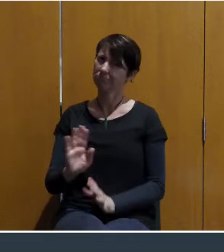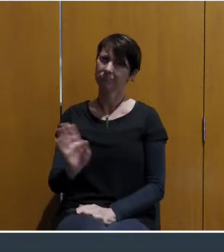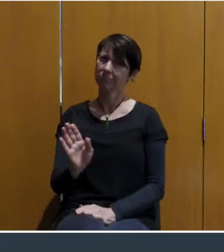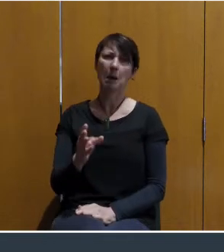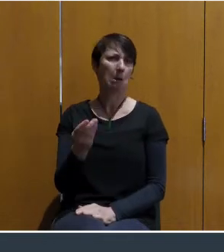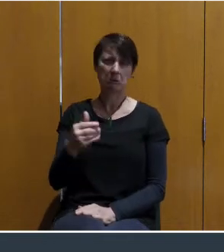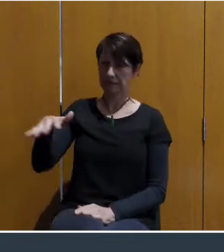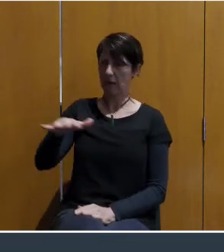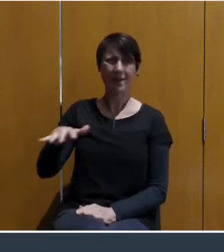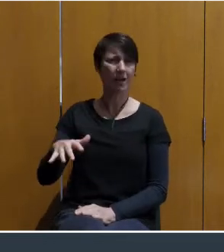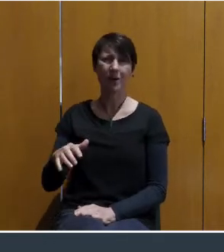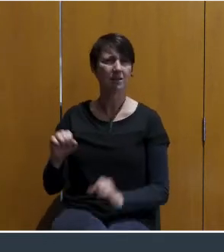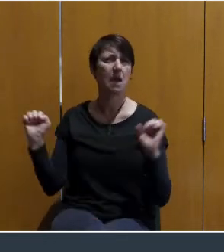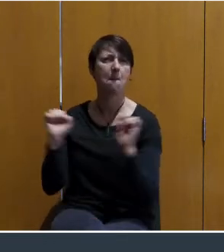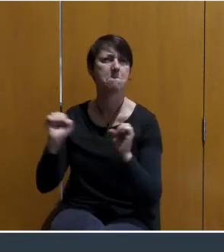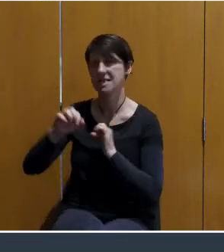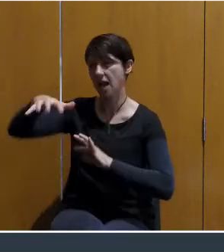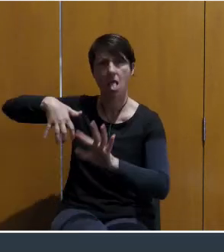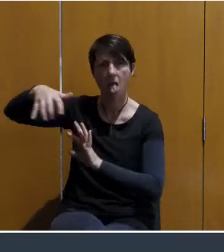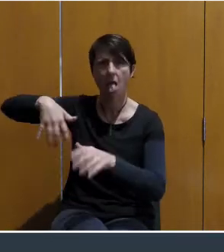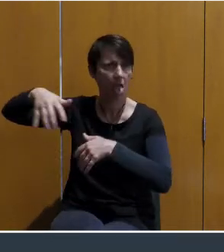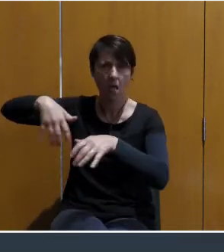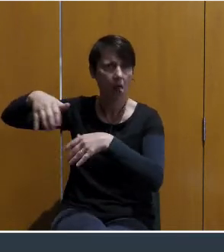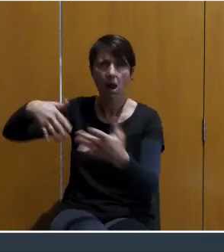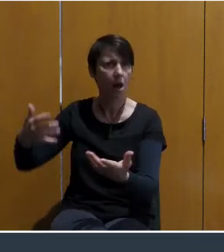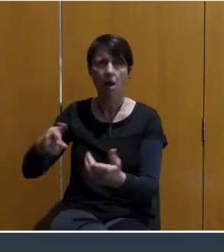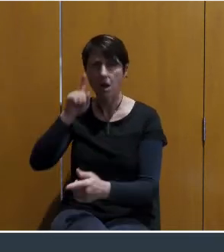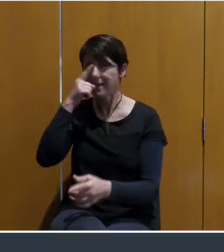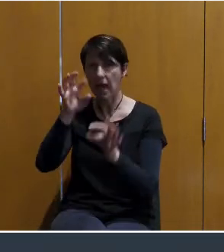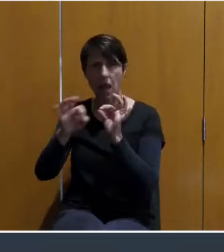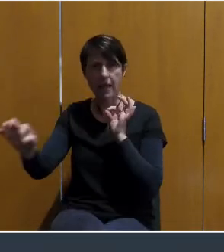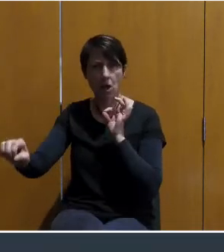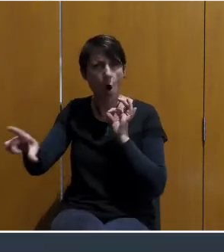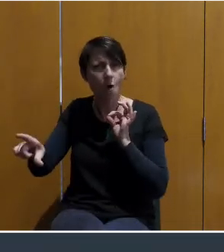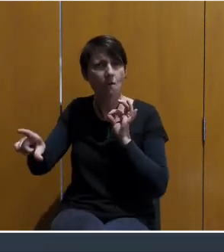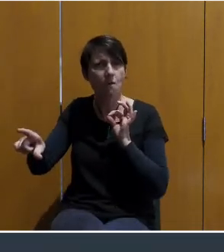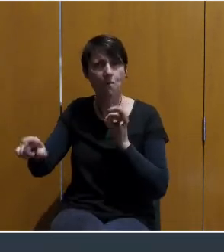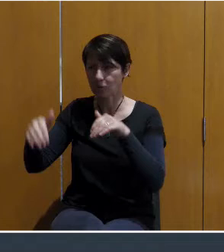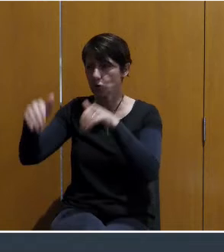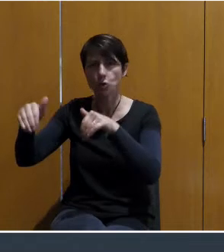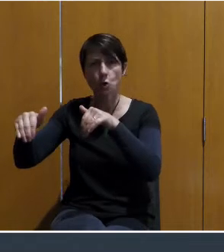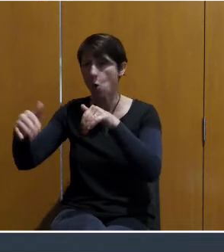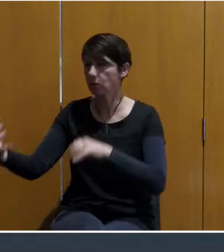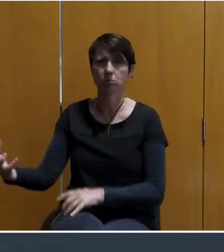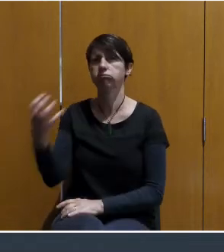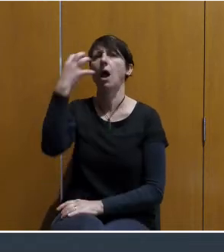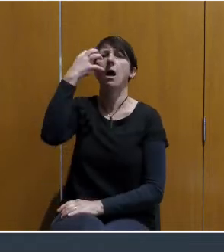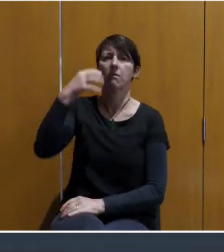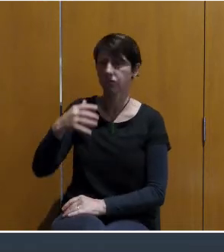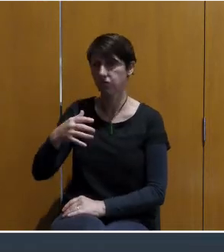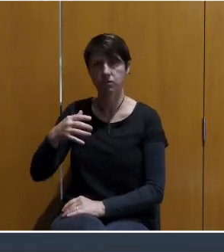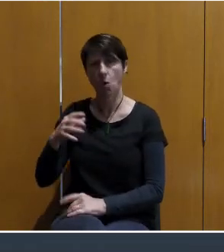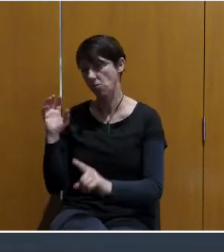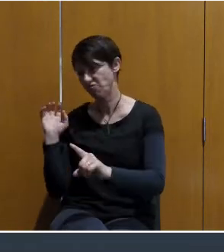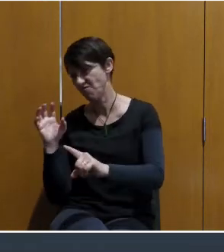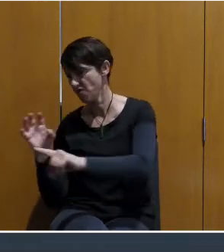off-lead areas where other dogs are in their face. Some dogs need a more quieter area to stroll,